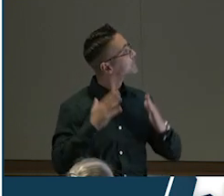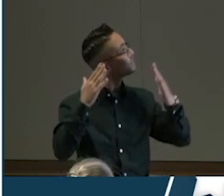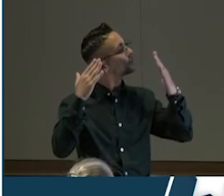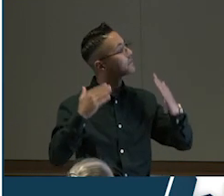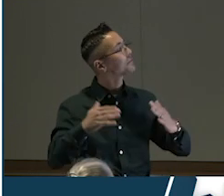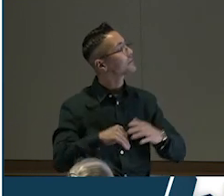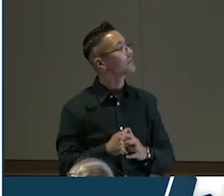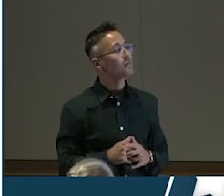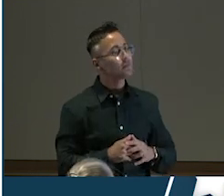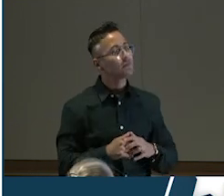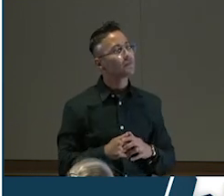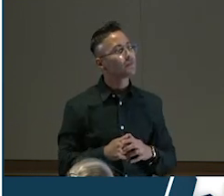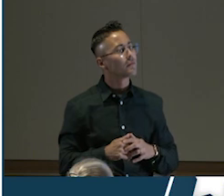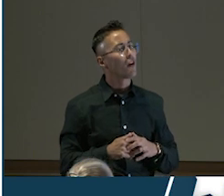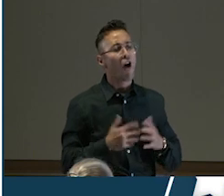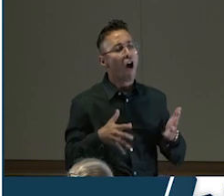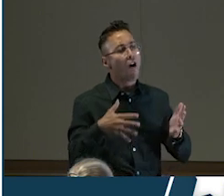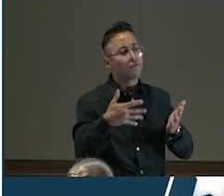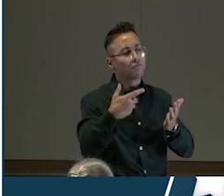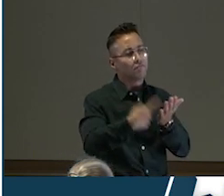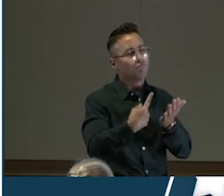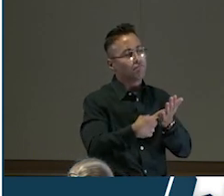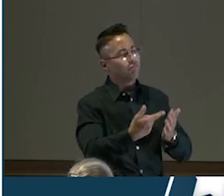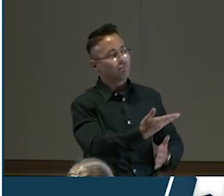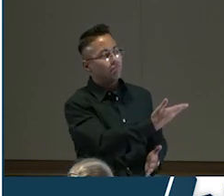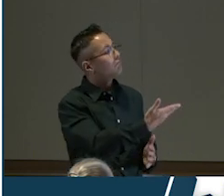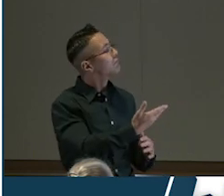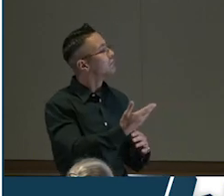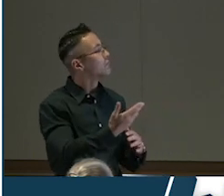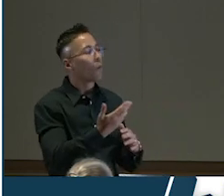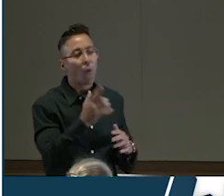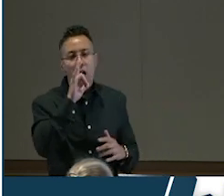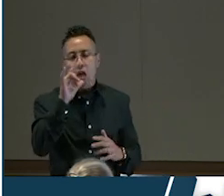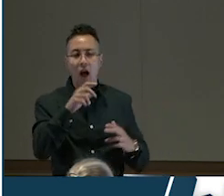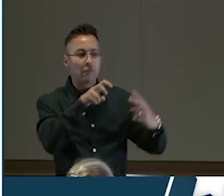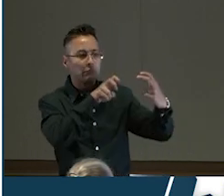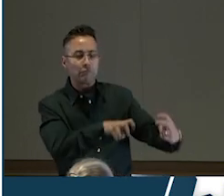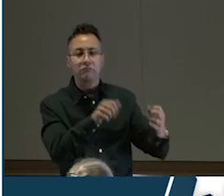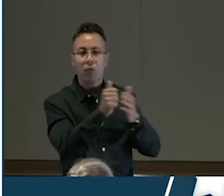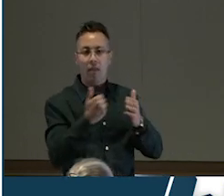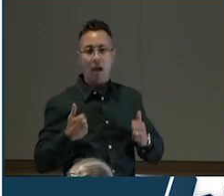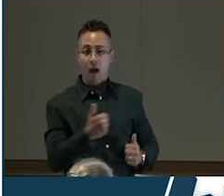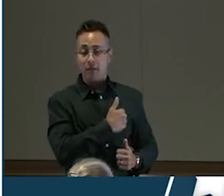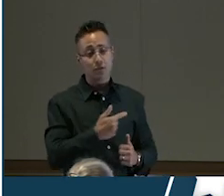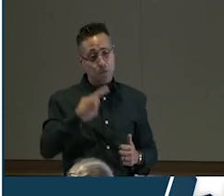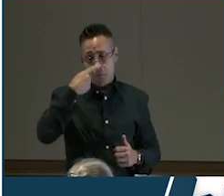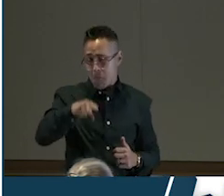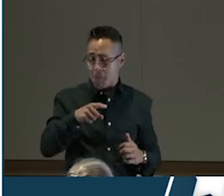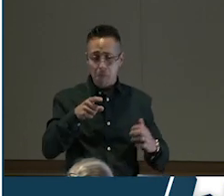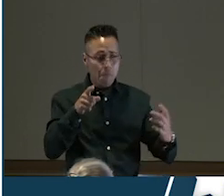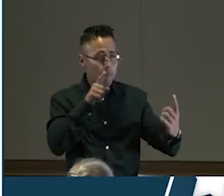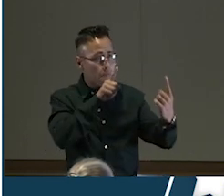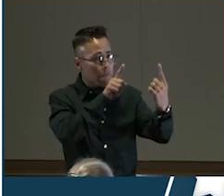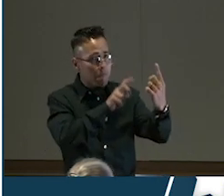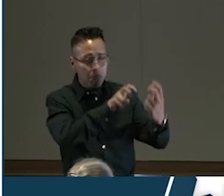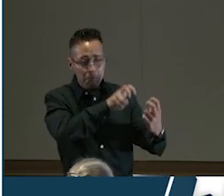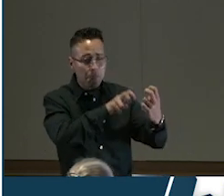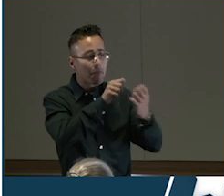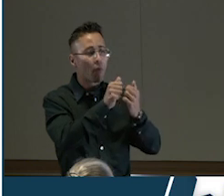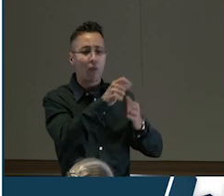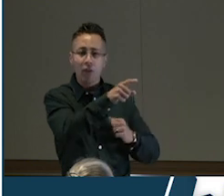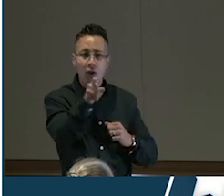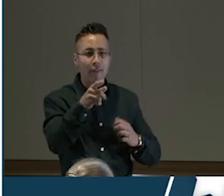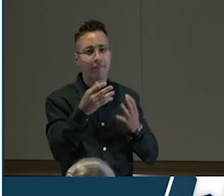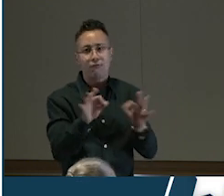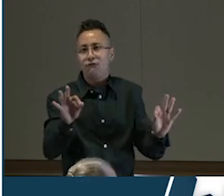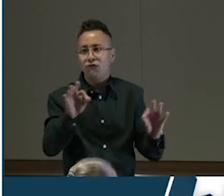And then we've been talking about this a bunch already, but what does it look like to meet with us, right? So we are happy to meet with anybody for a free consultation.